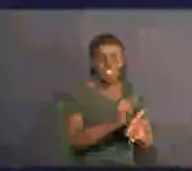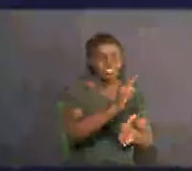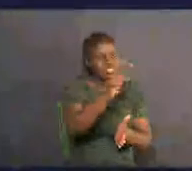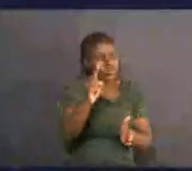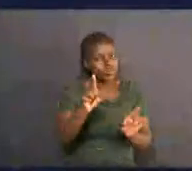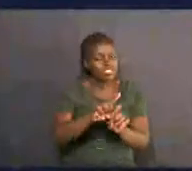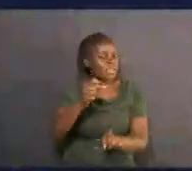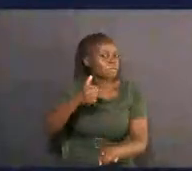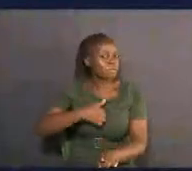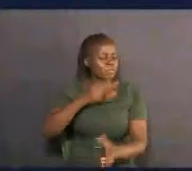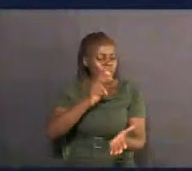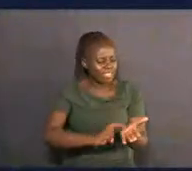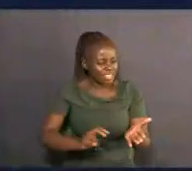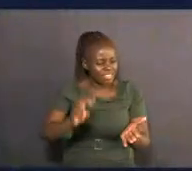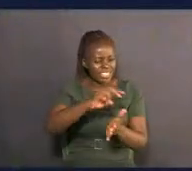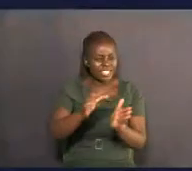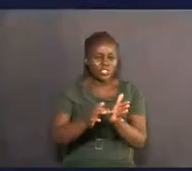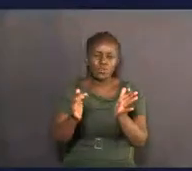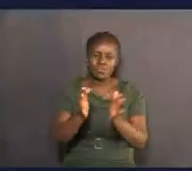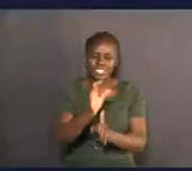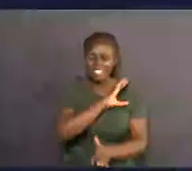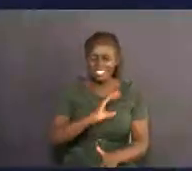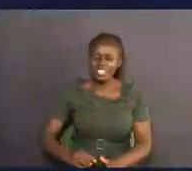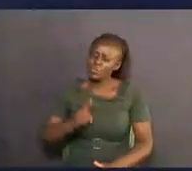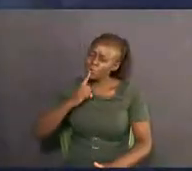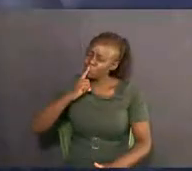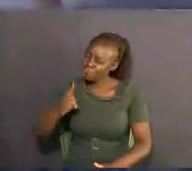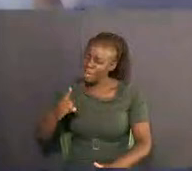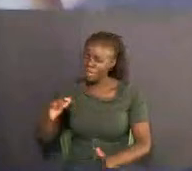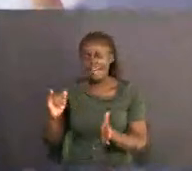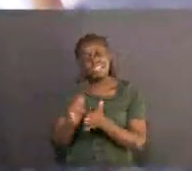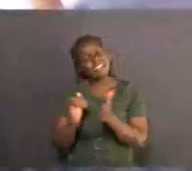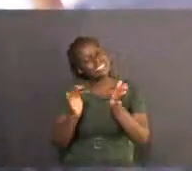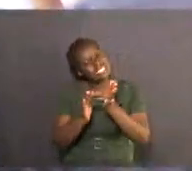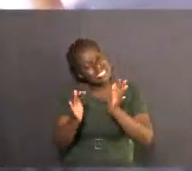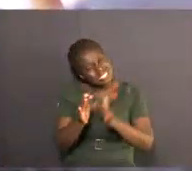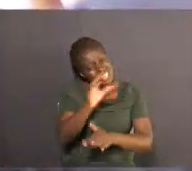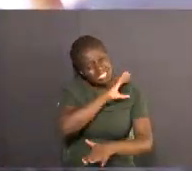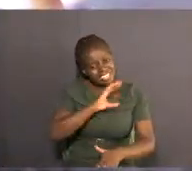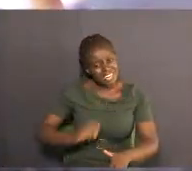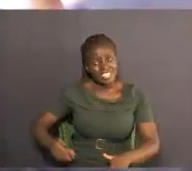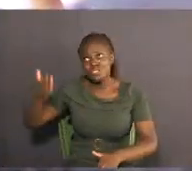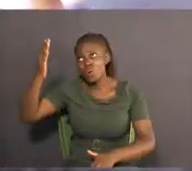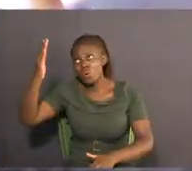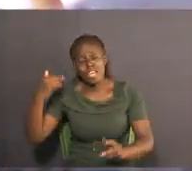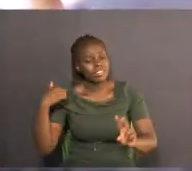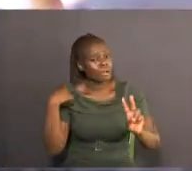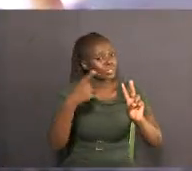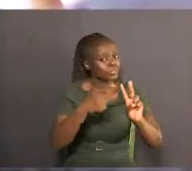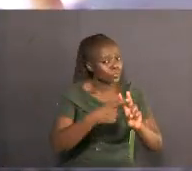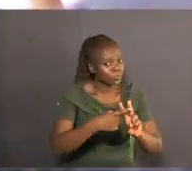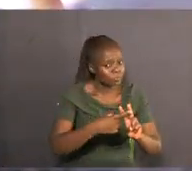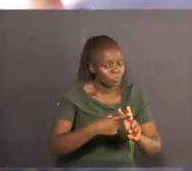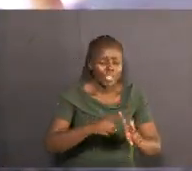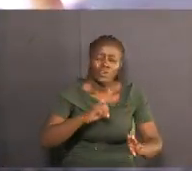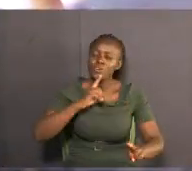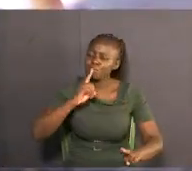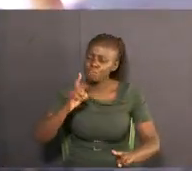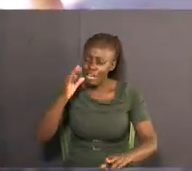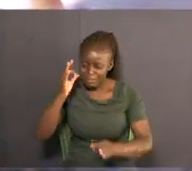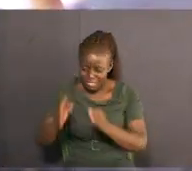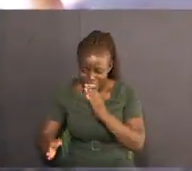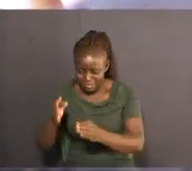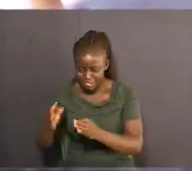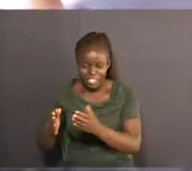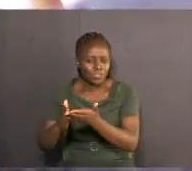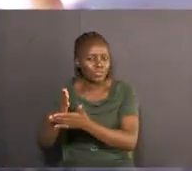The resurrection of Jesus Christ confirms that God, that Jesus Christ is God. And number two, it confirms our justification through